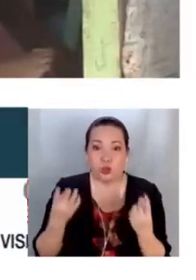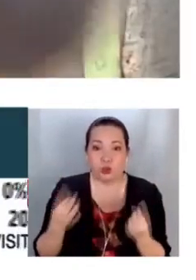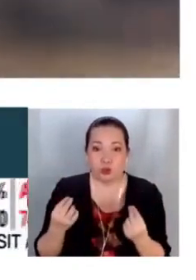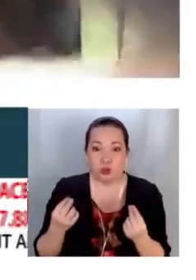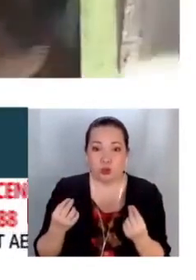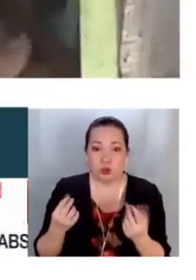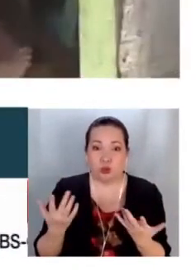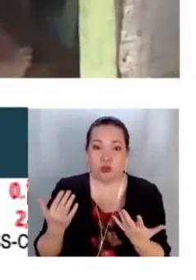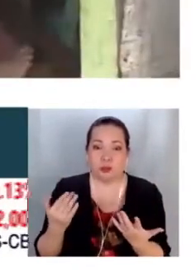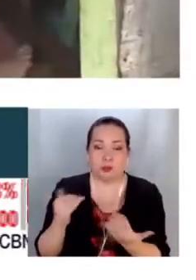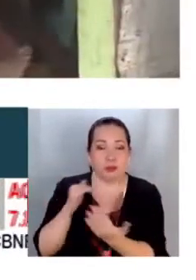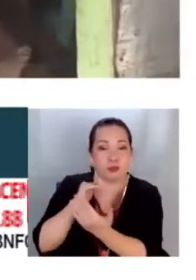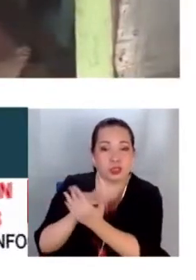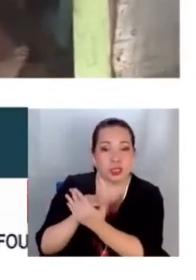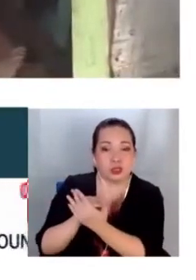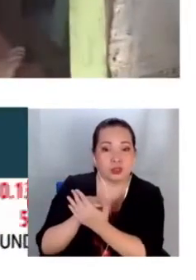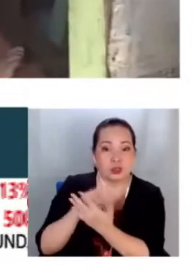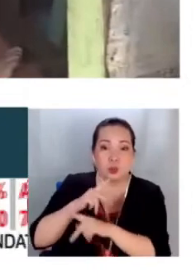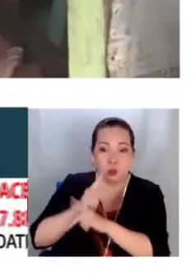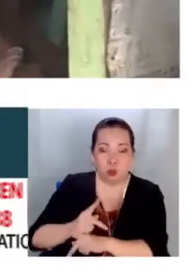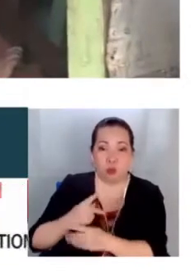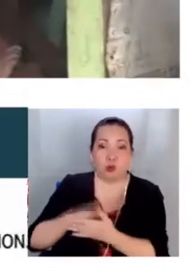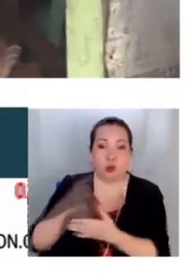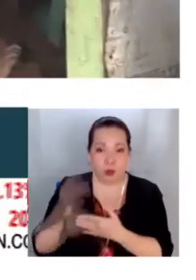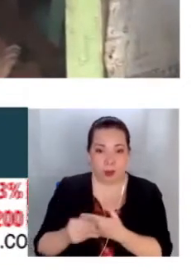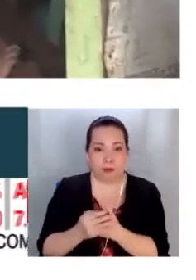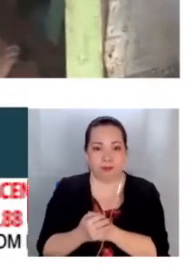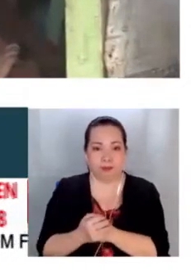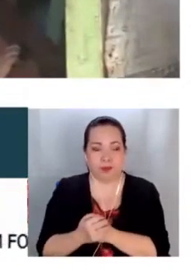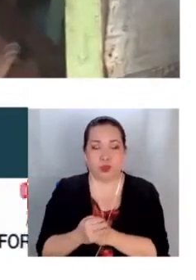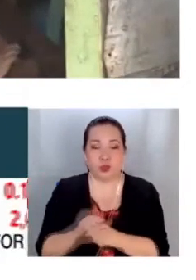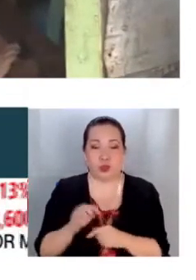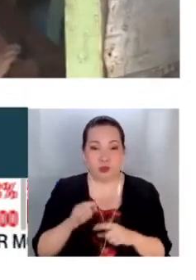of the equation. No? Right now, in a way,